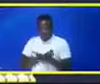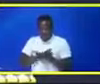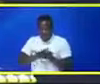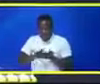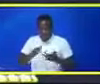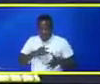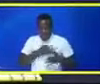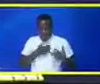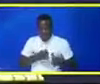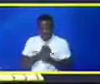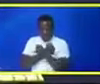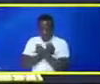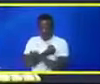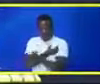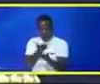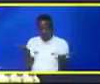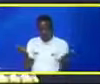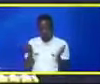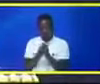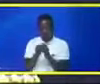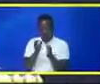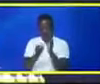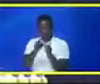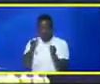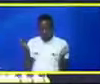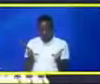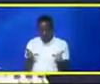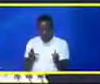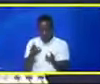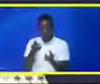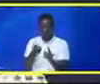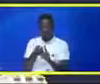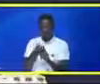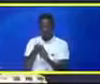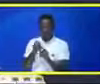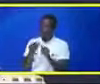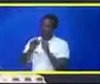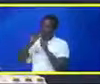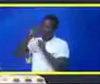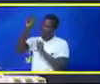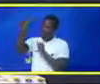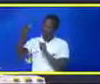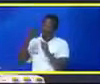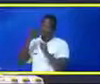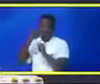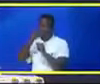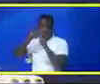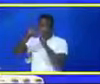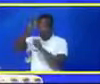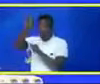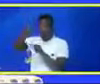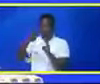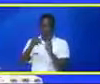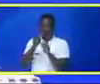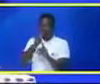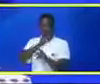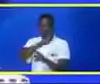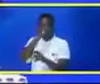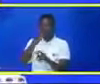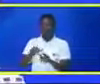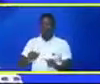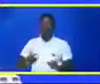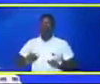and passionately. You are in this place, right to the back as far as my eyes can see, and you have never made